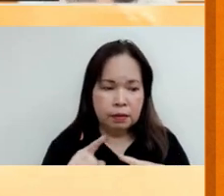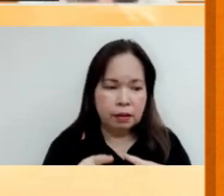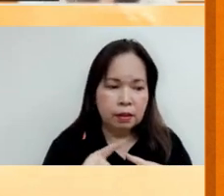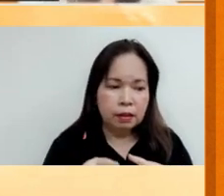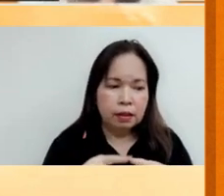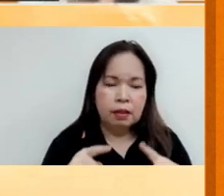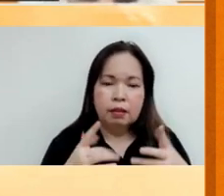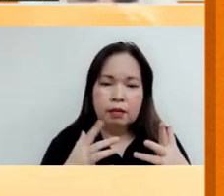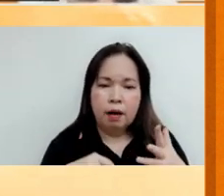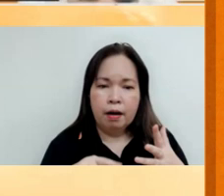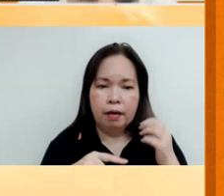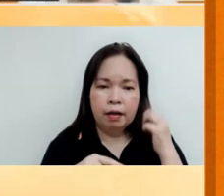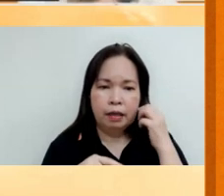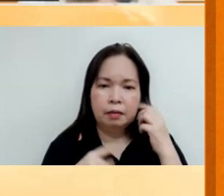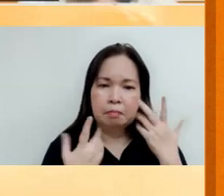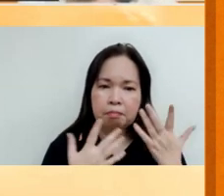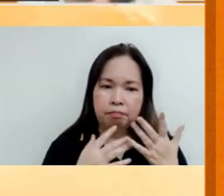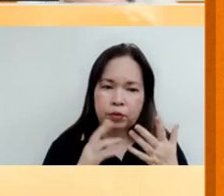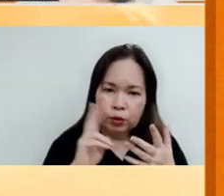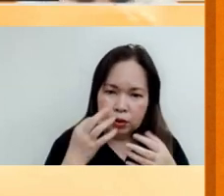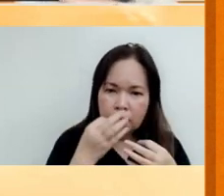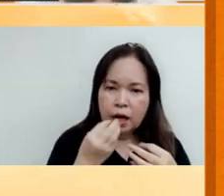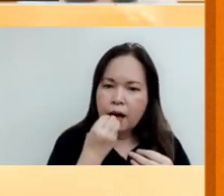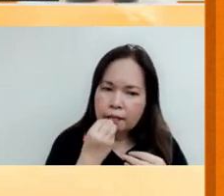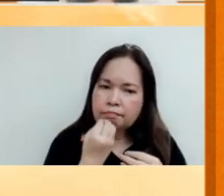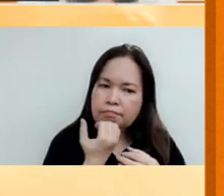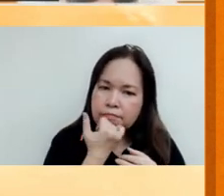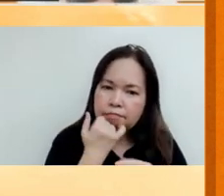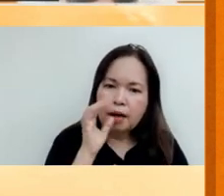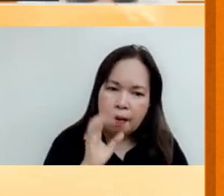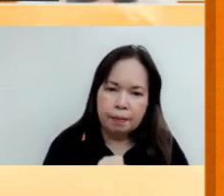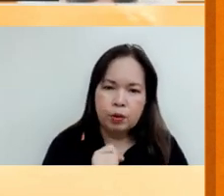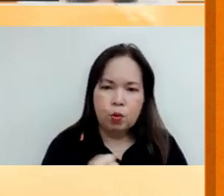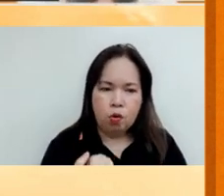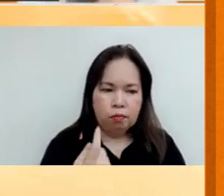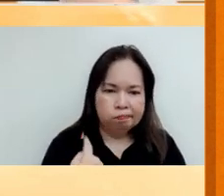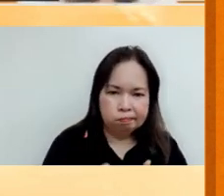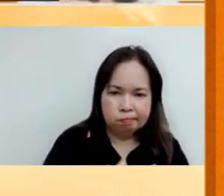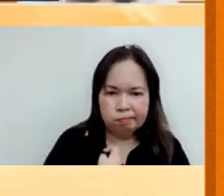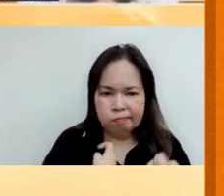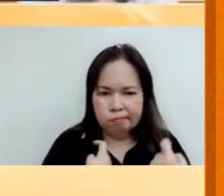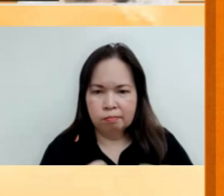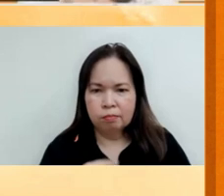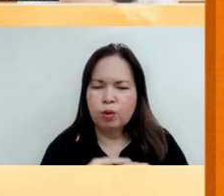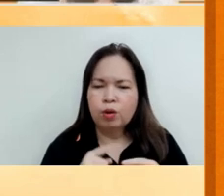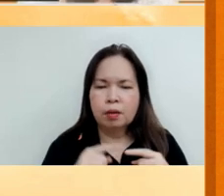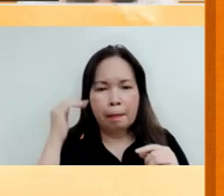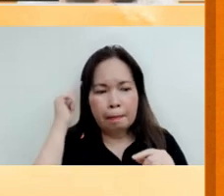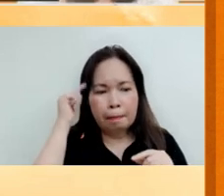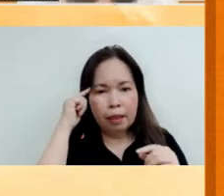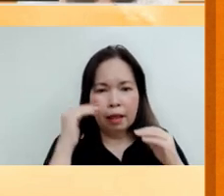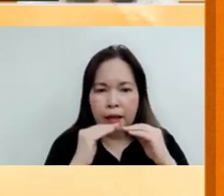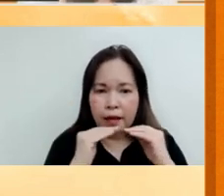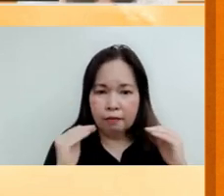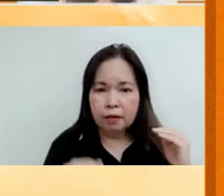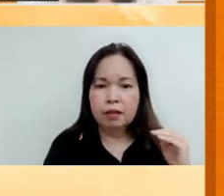use and eating disorders and self-harm. No, so that's just a mental health level. Other outcomes, there are